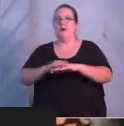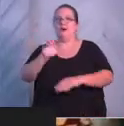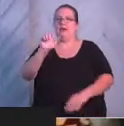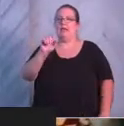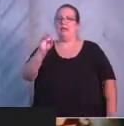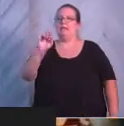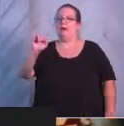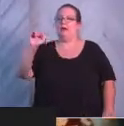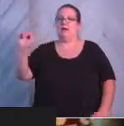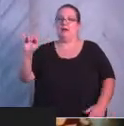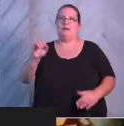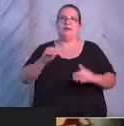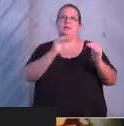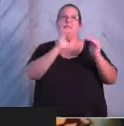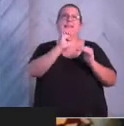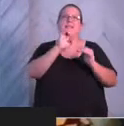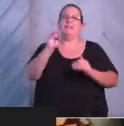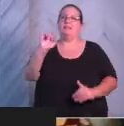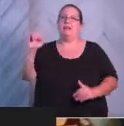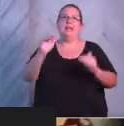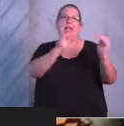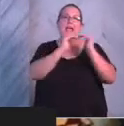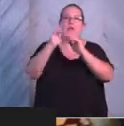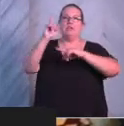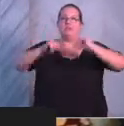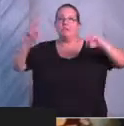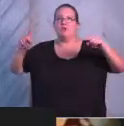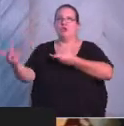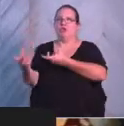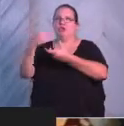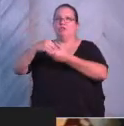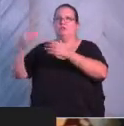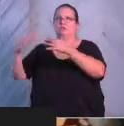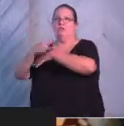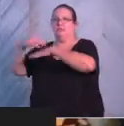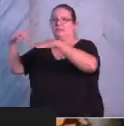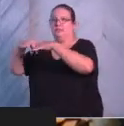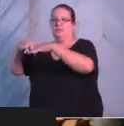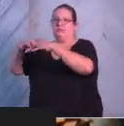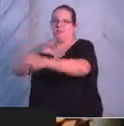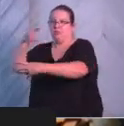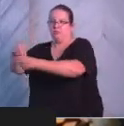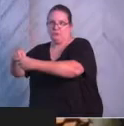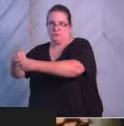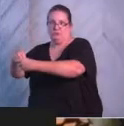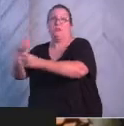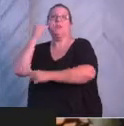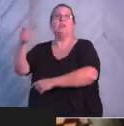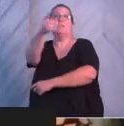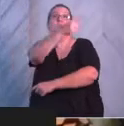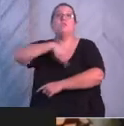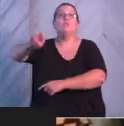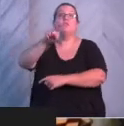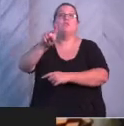EDII, equity, diversity, inclusion, and indigenization, if you were to give